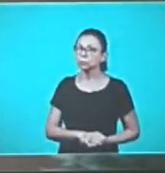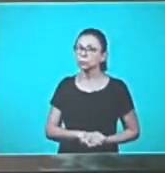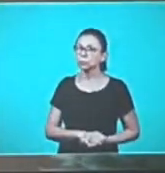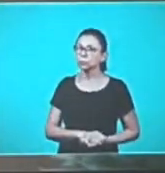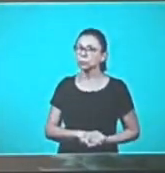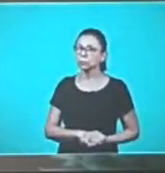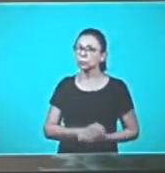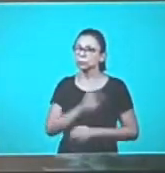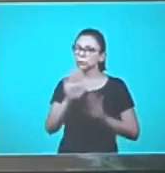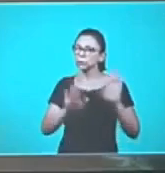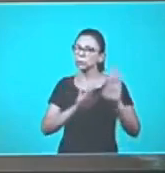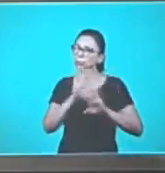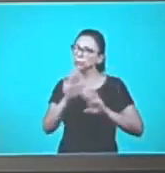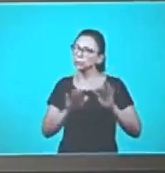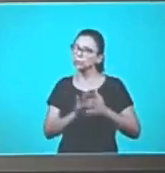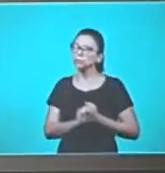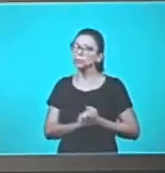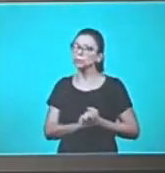No, you're saying this, but